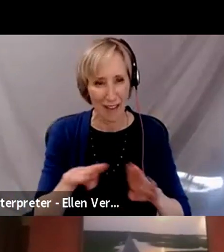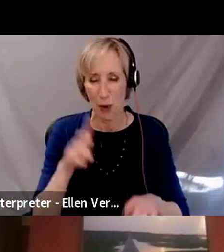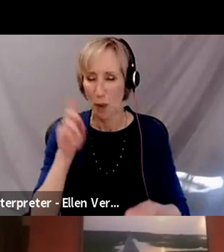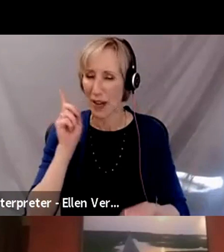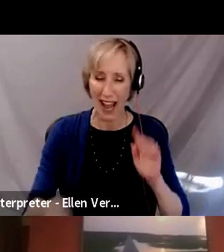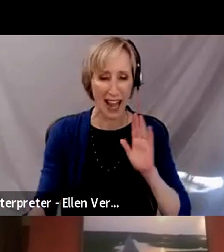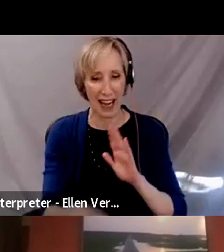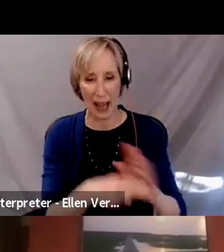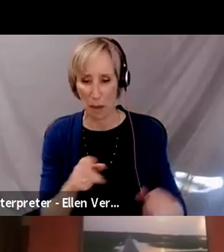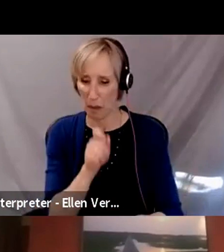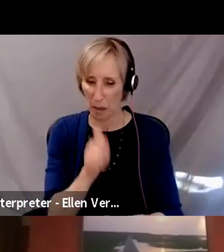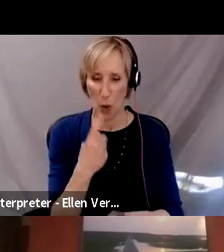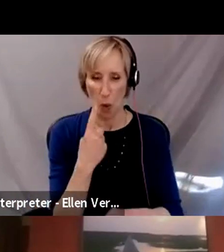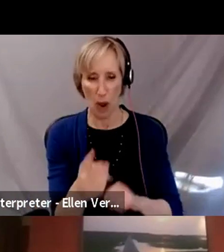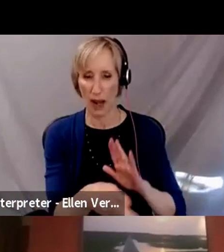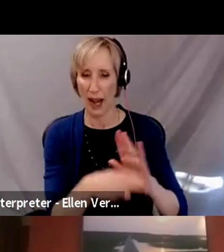way.